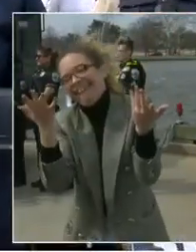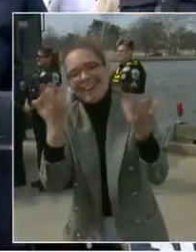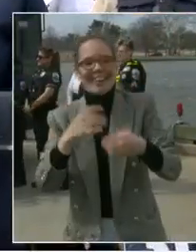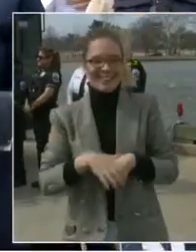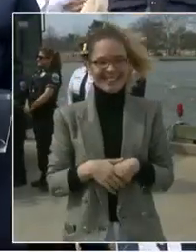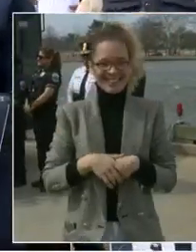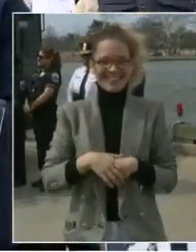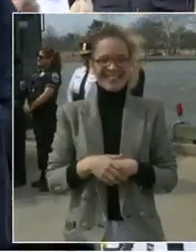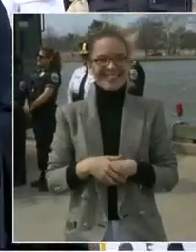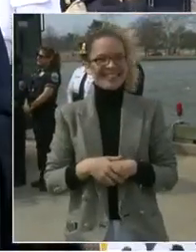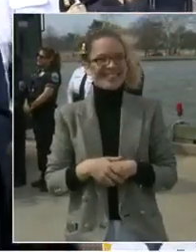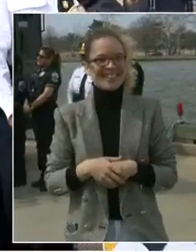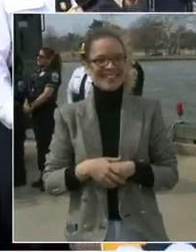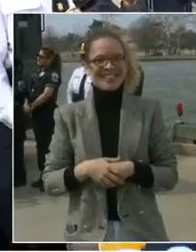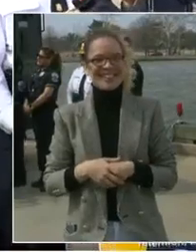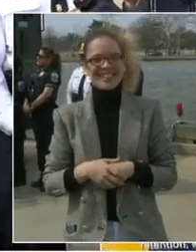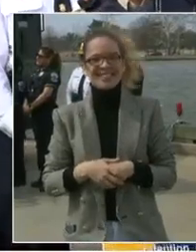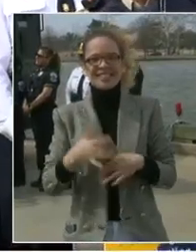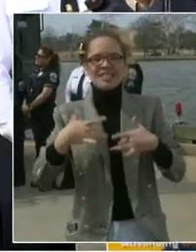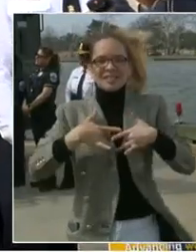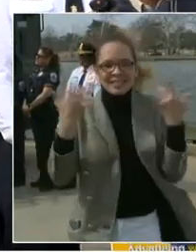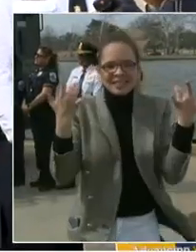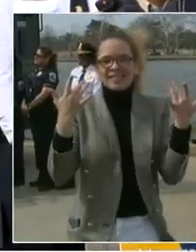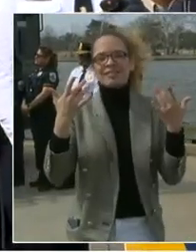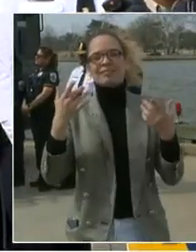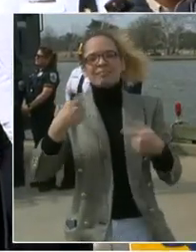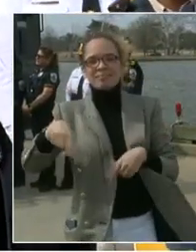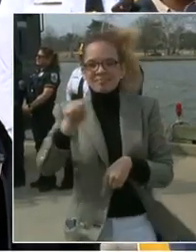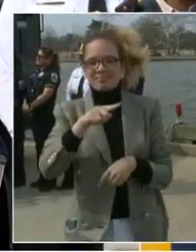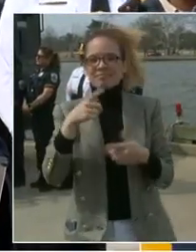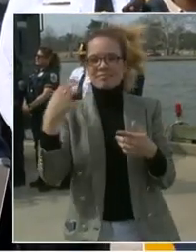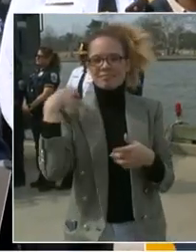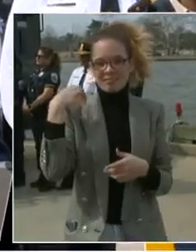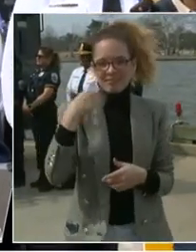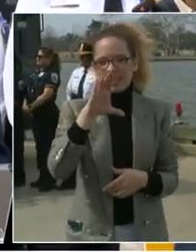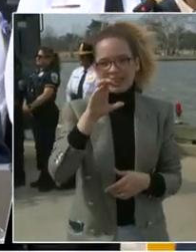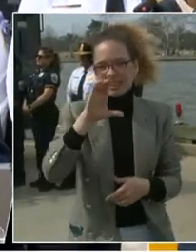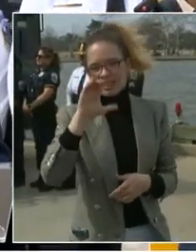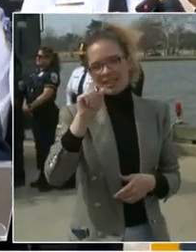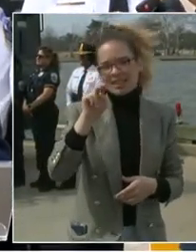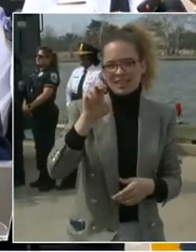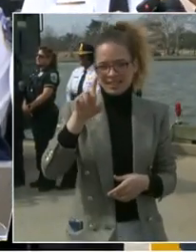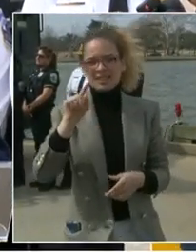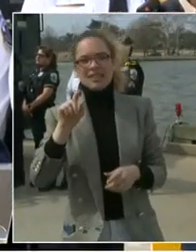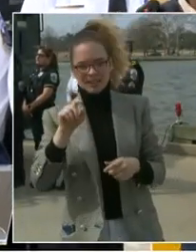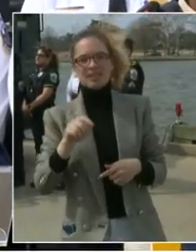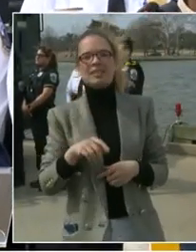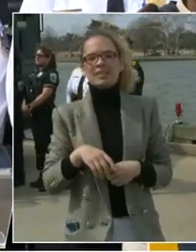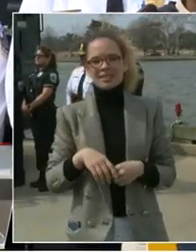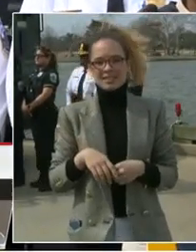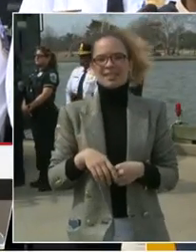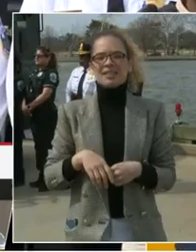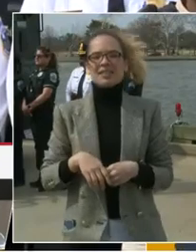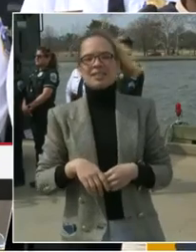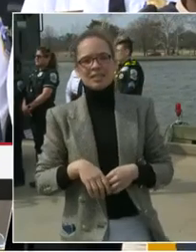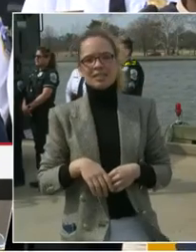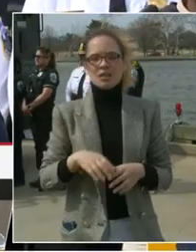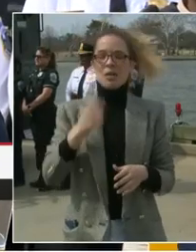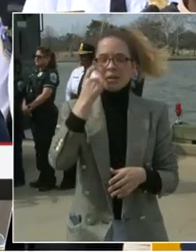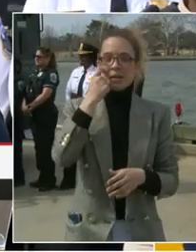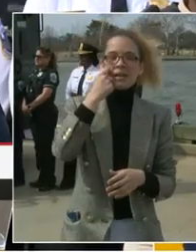I am thrilled to be here with Chief Contee, Assistant Chief Kane, all of our